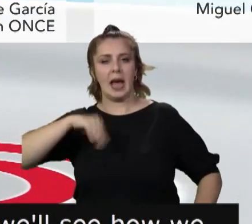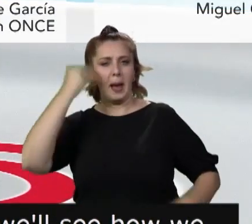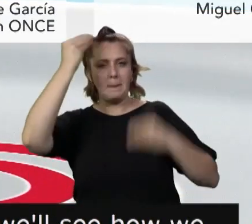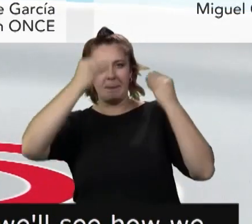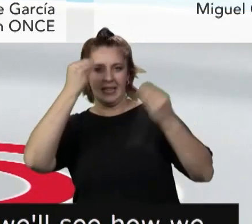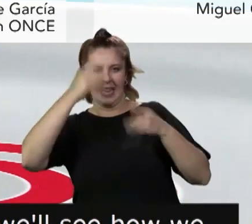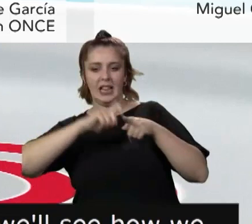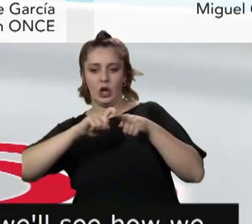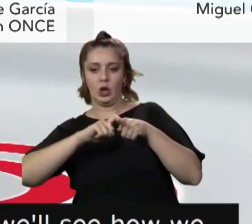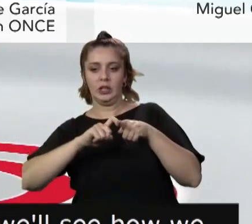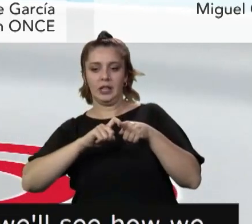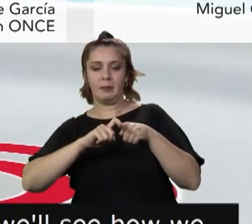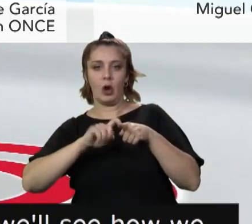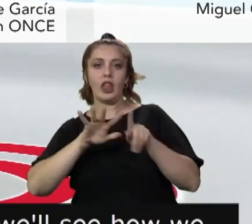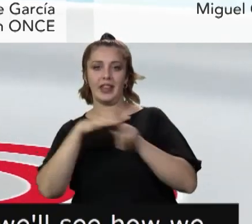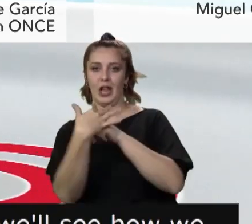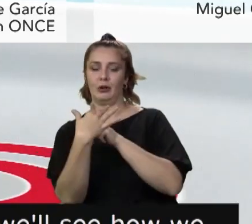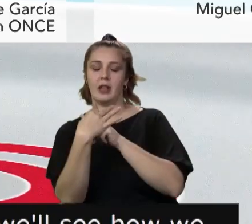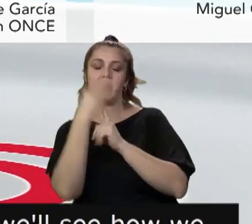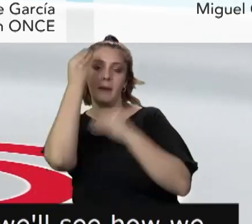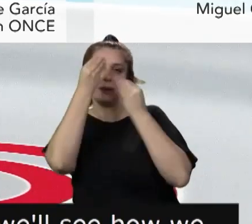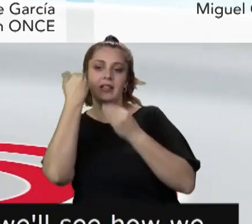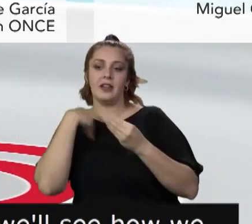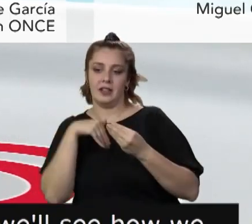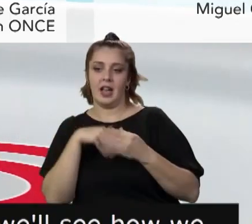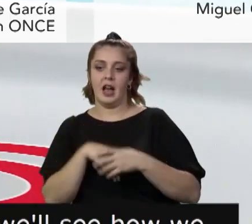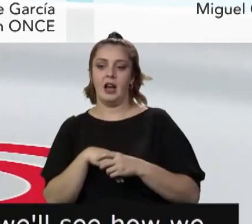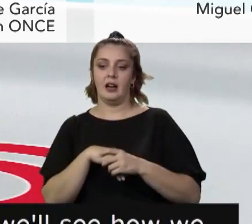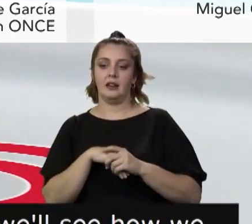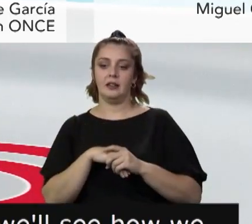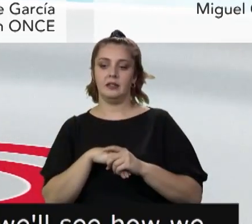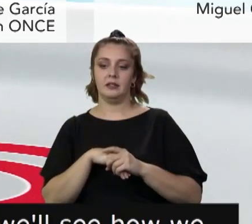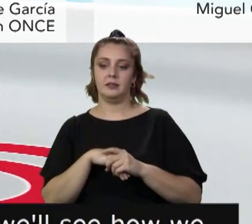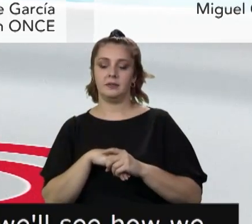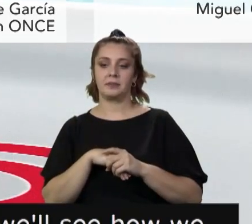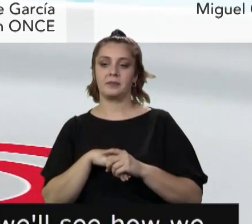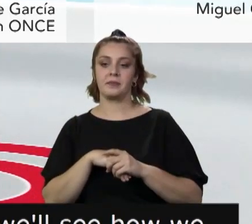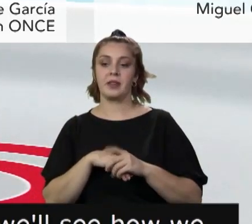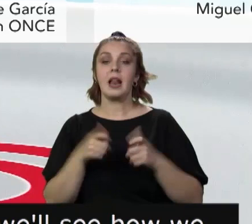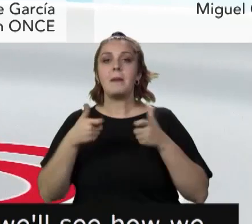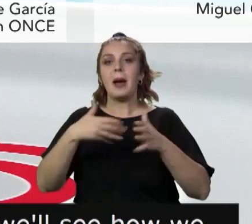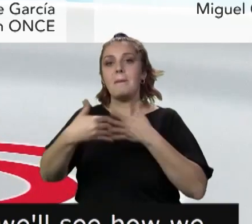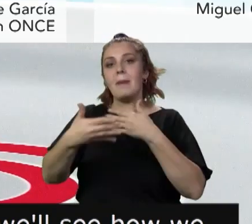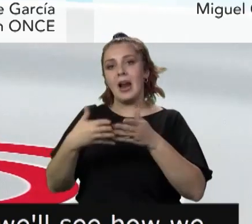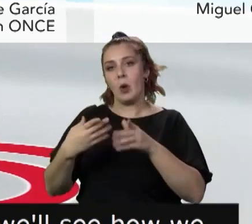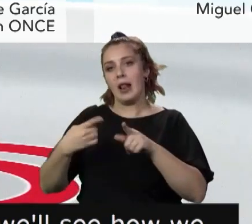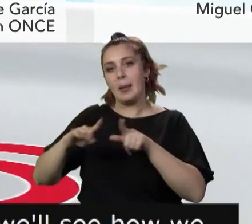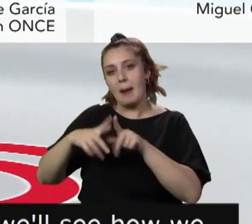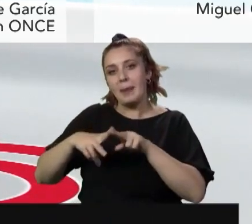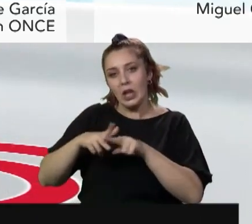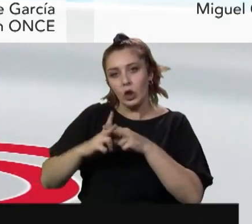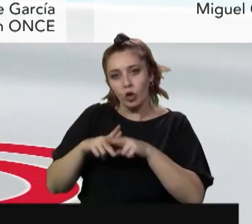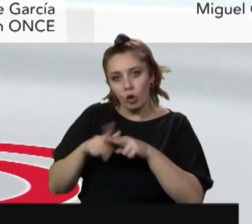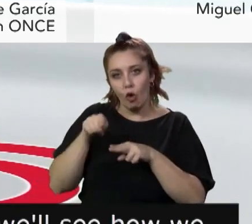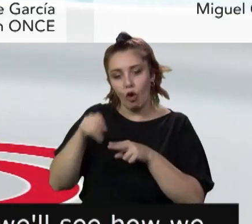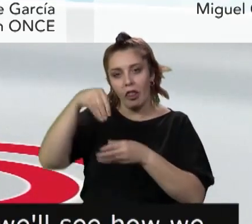Antonio, Silvia, well, we took into account this type of circumstance, and at the